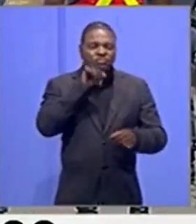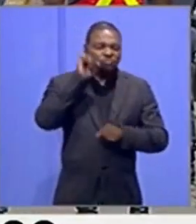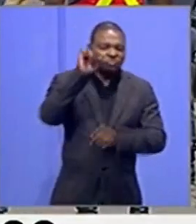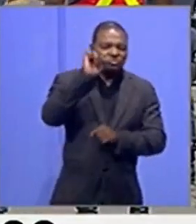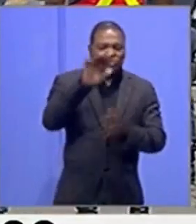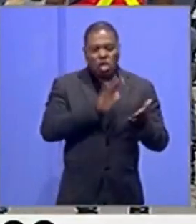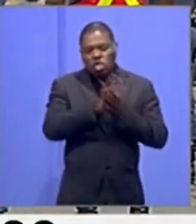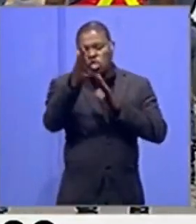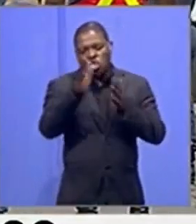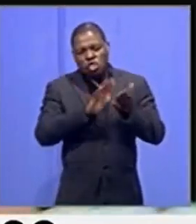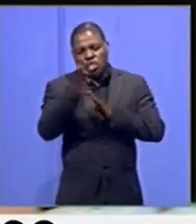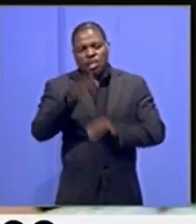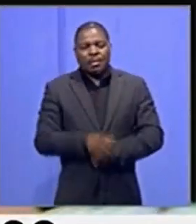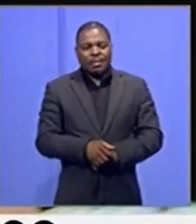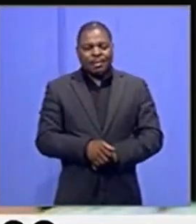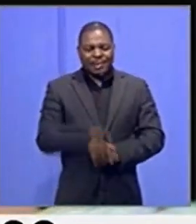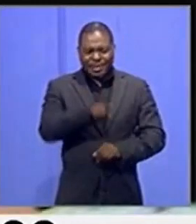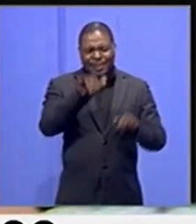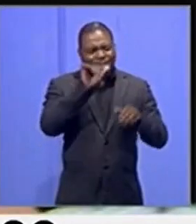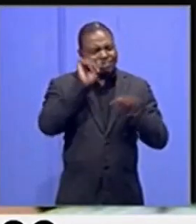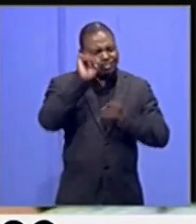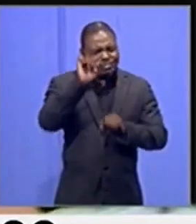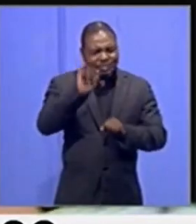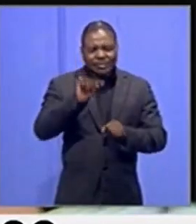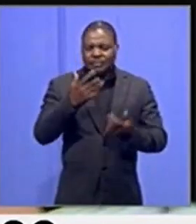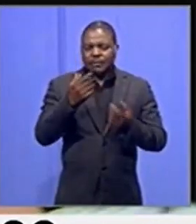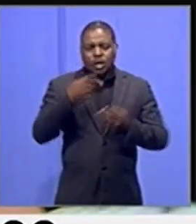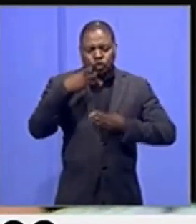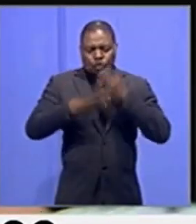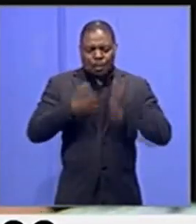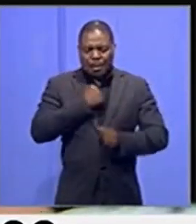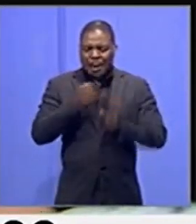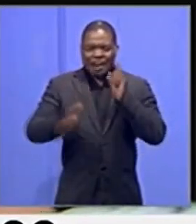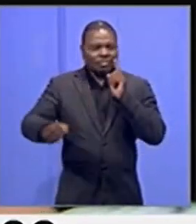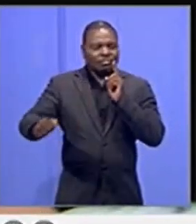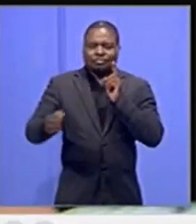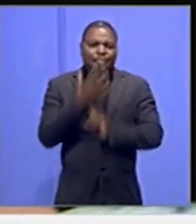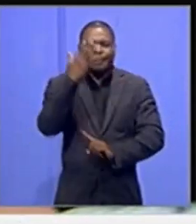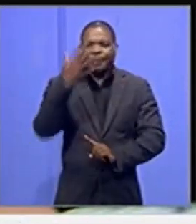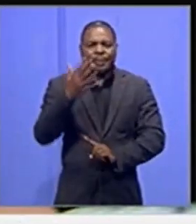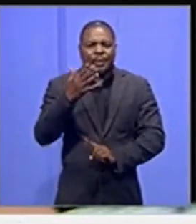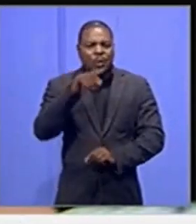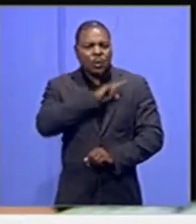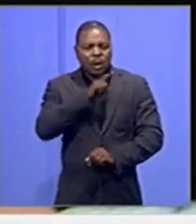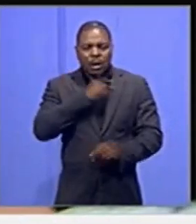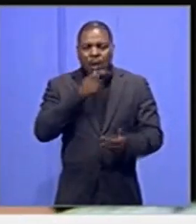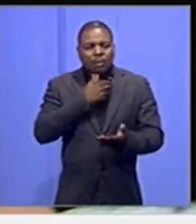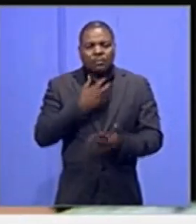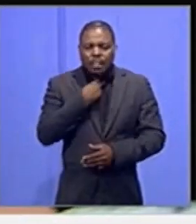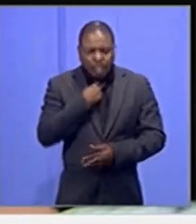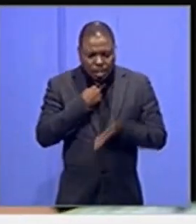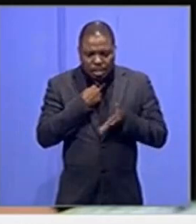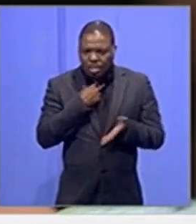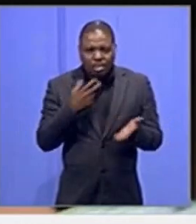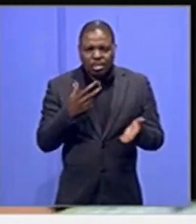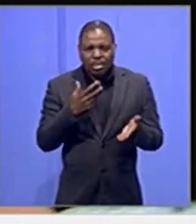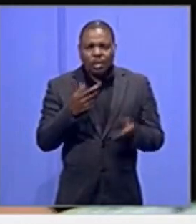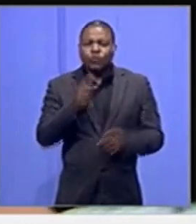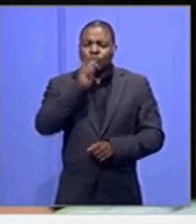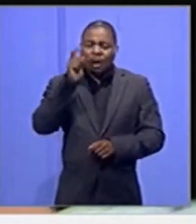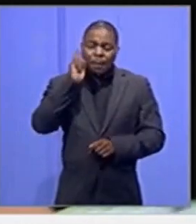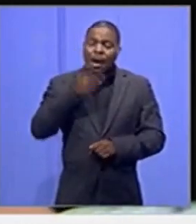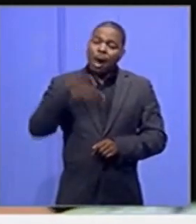is very disturbing our job plans, because now I just started from Norway and then I was supposed to be down